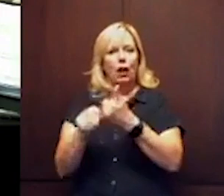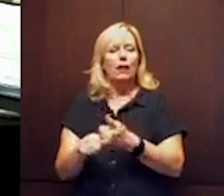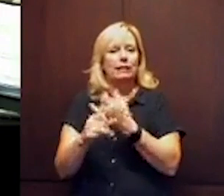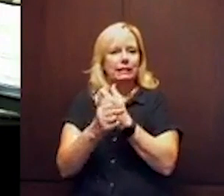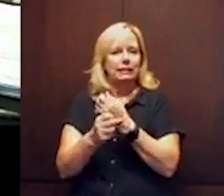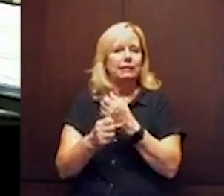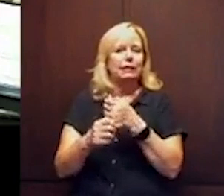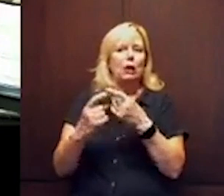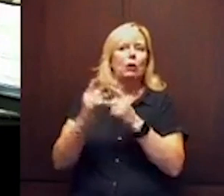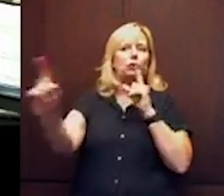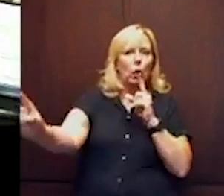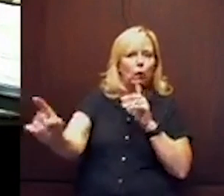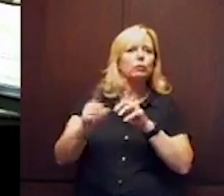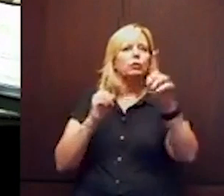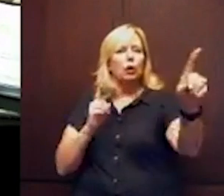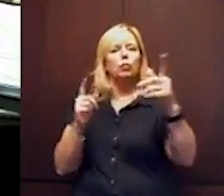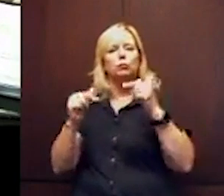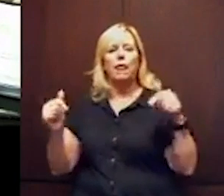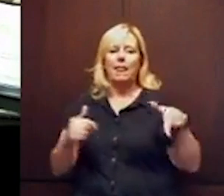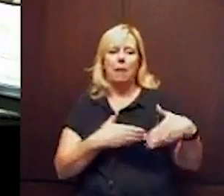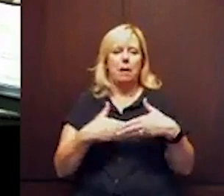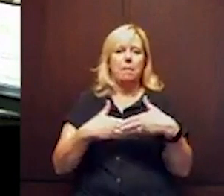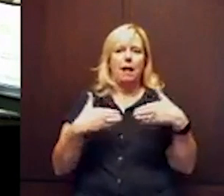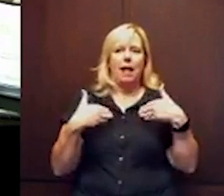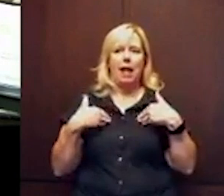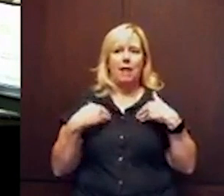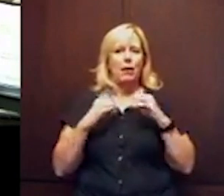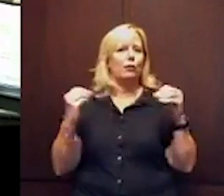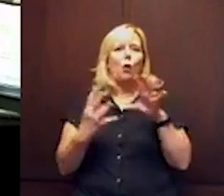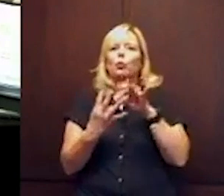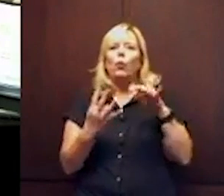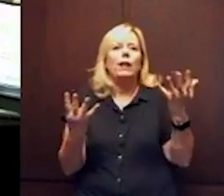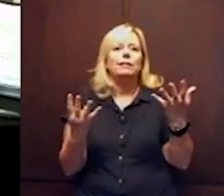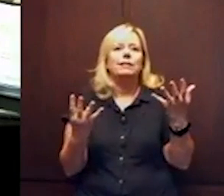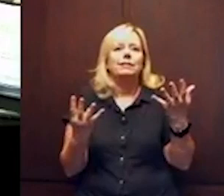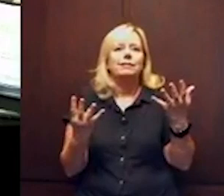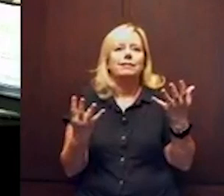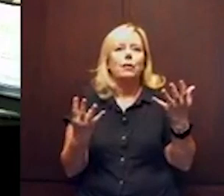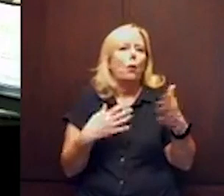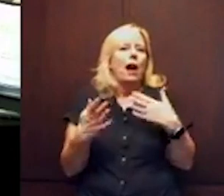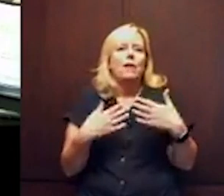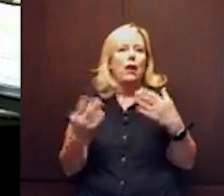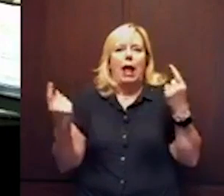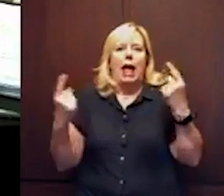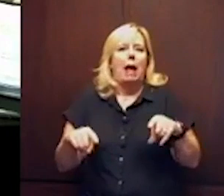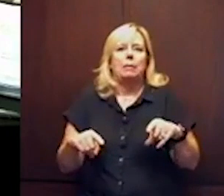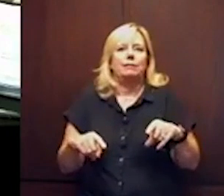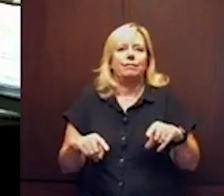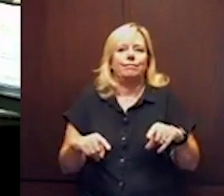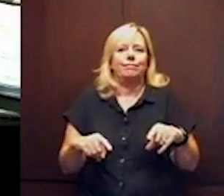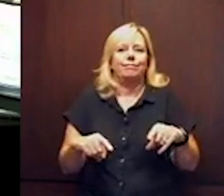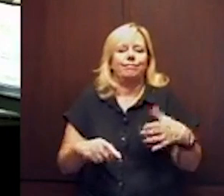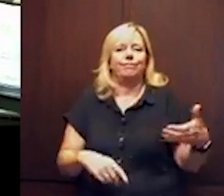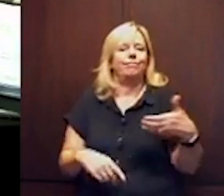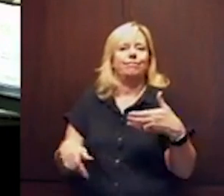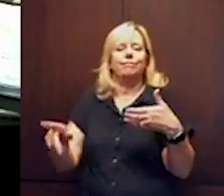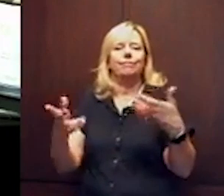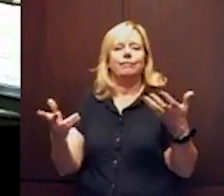know, socially distanced from each other. This little one had no choice in what diagnosis they received. So that's